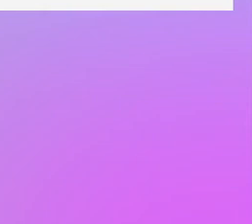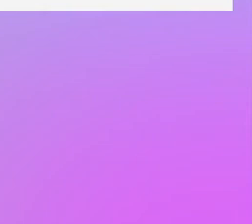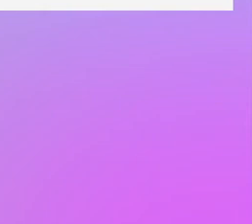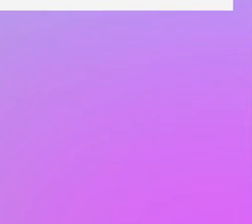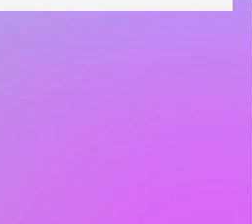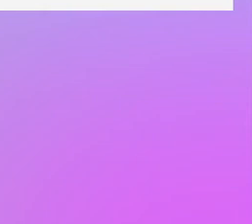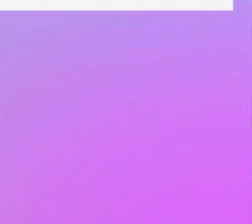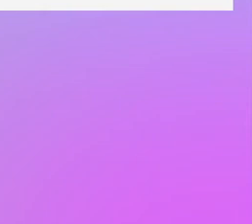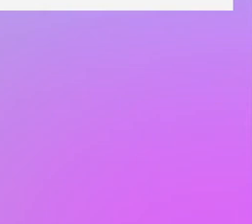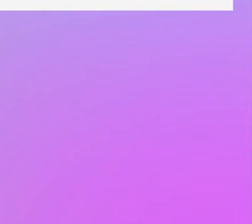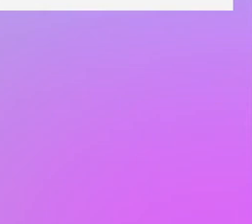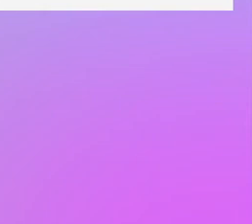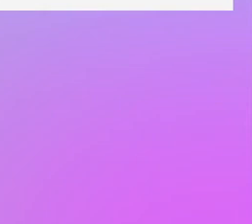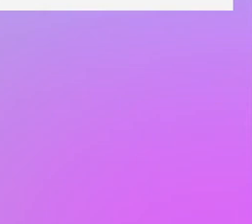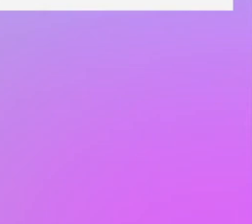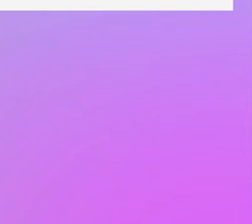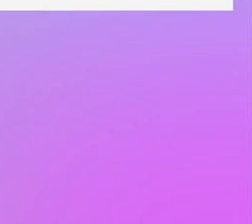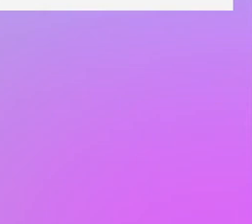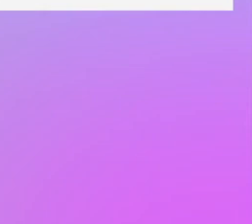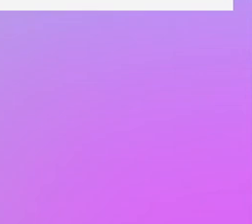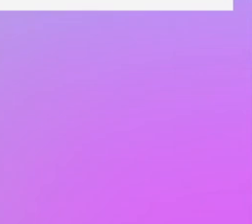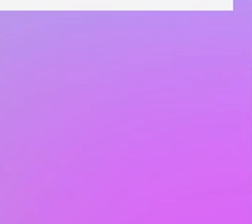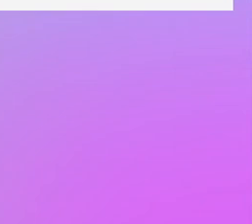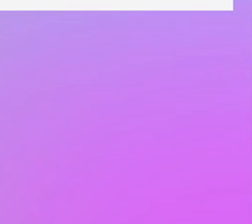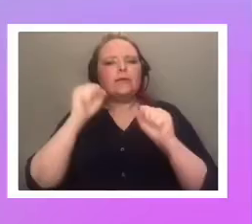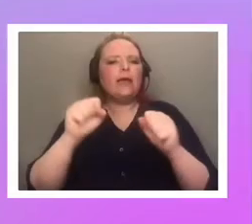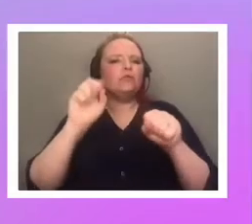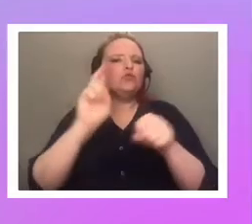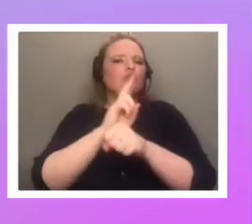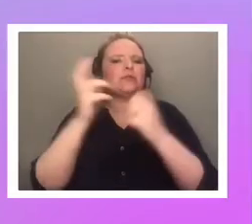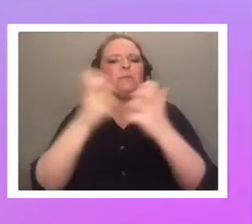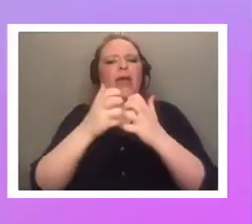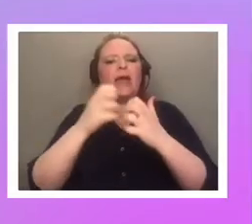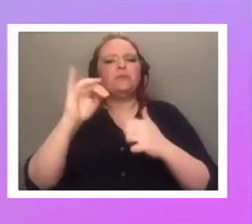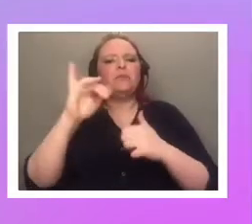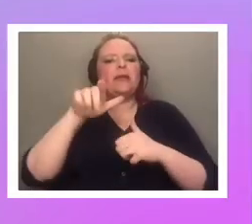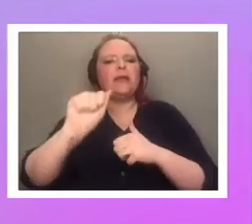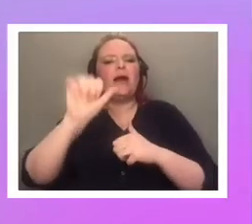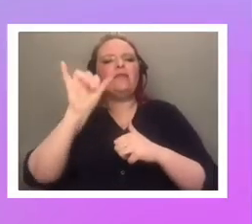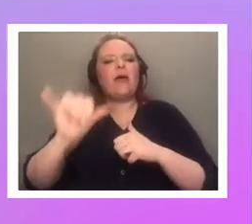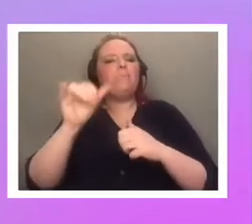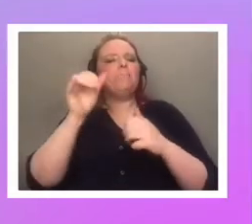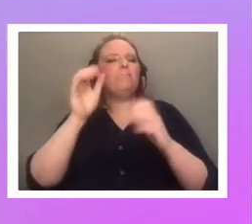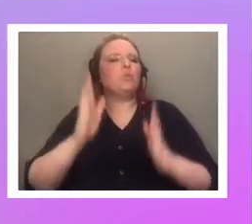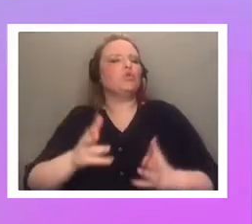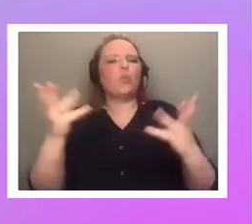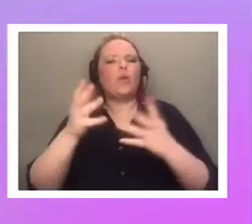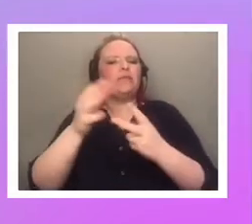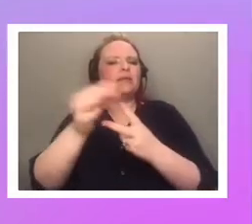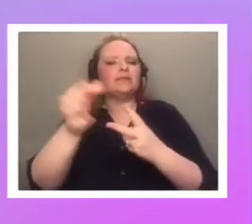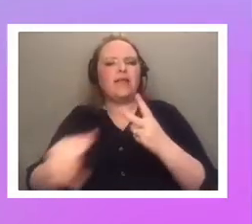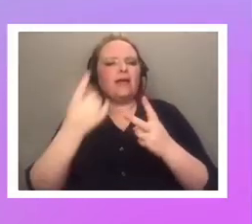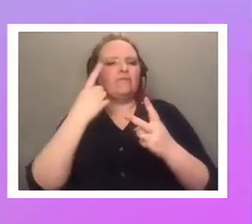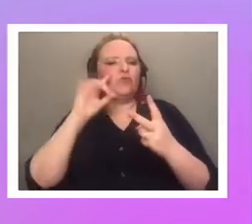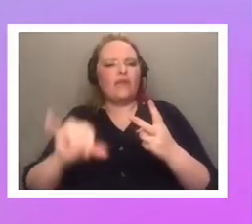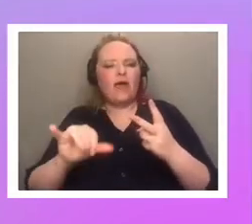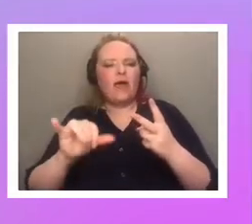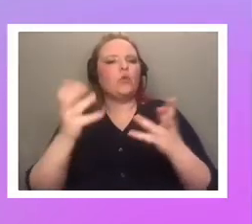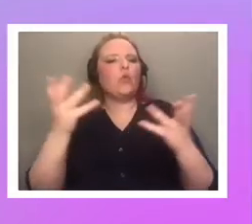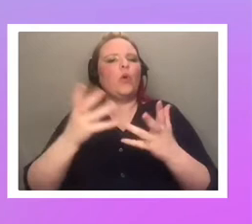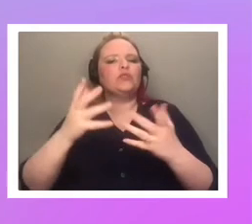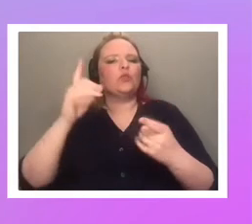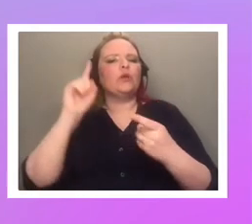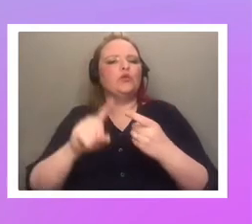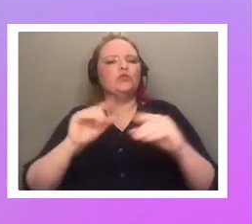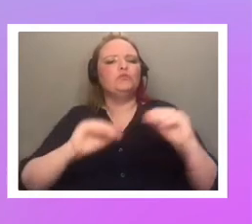same idea. You can take a look using match media of what has this person selected for prefers reduced motion? What is their reduced